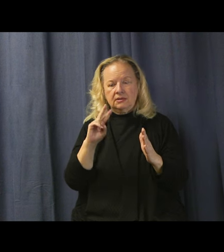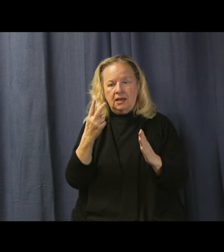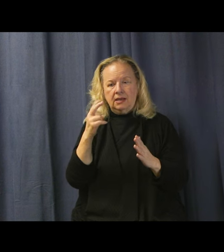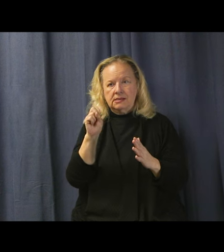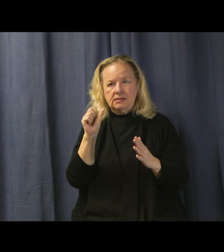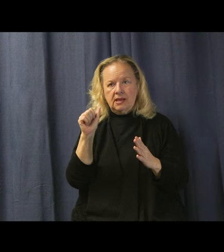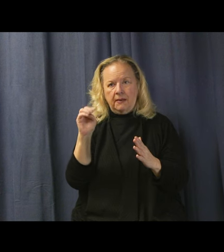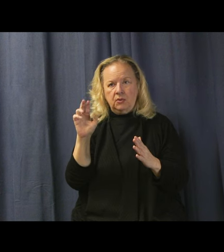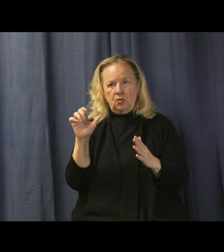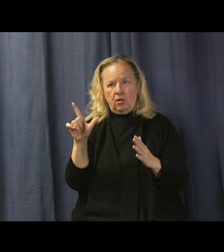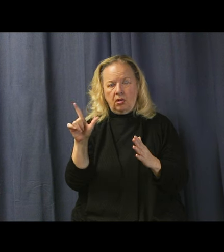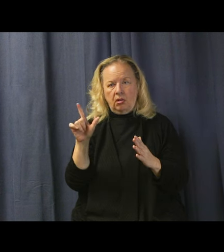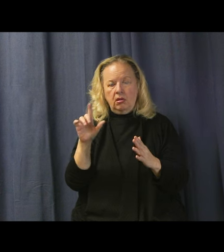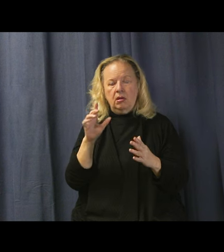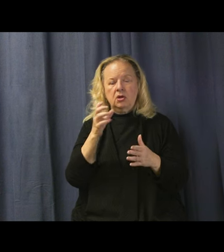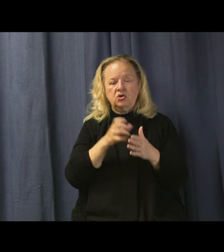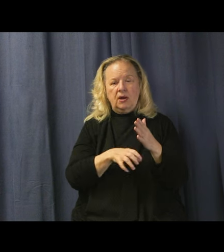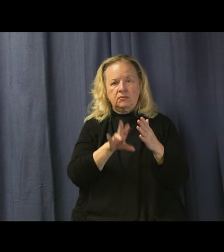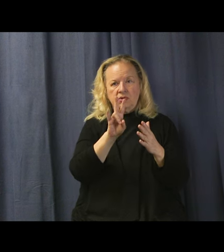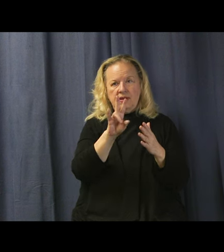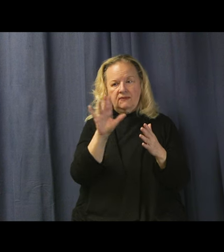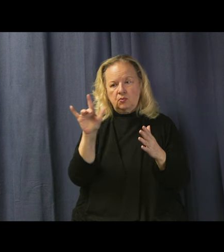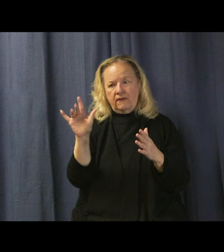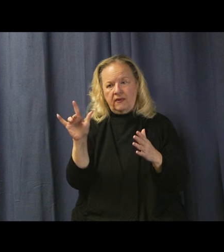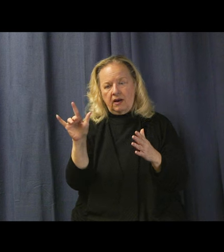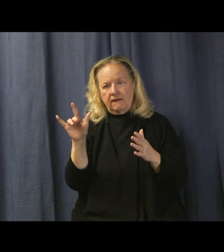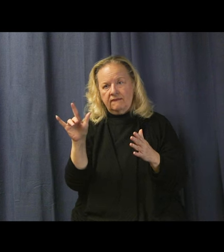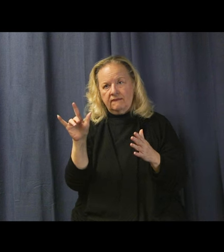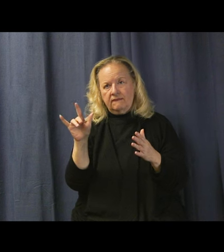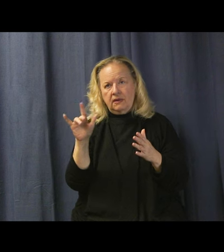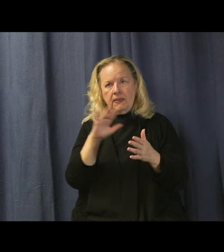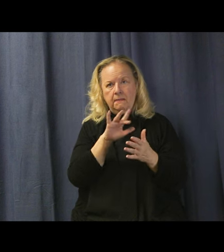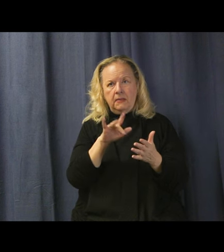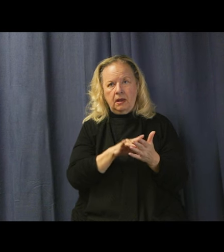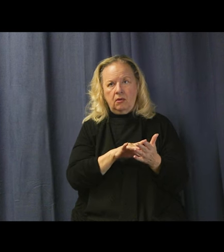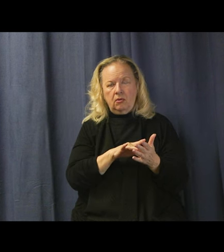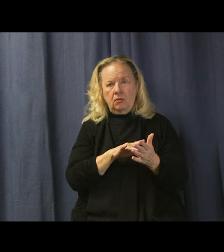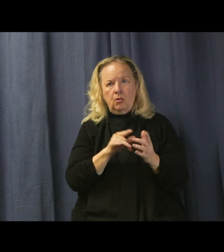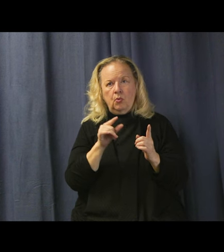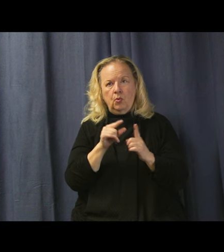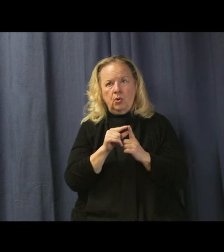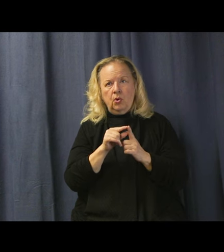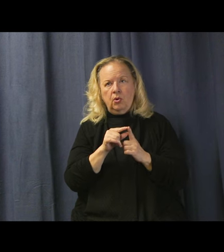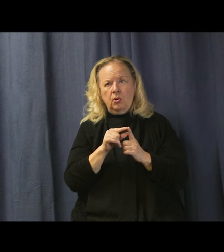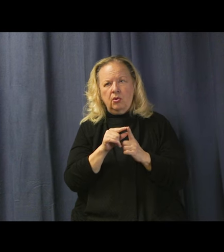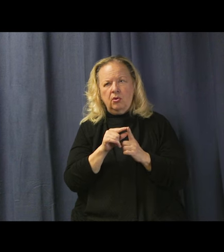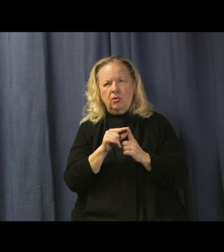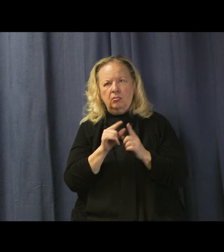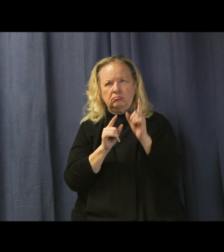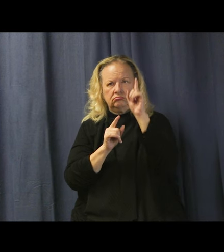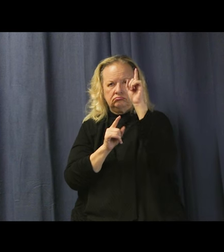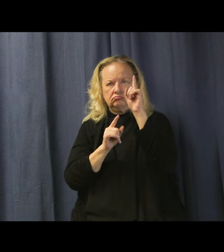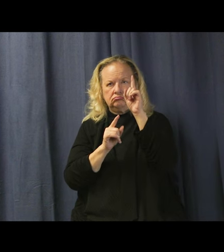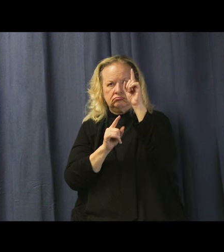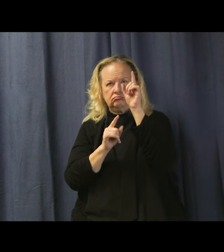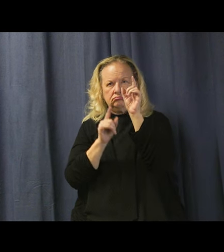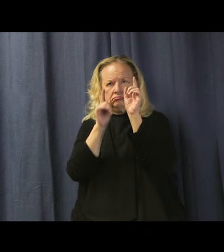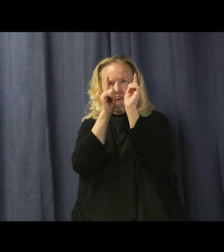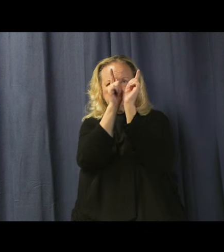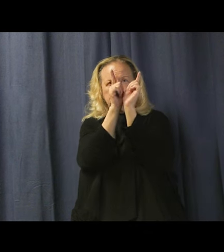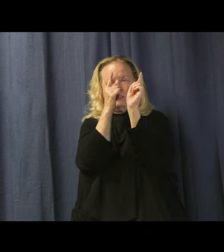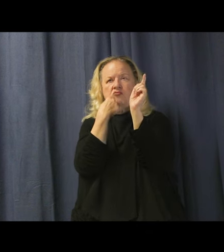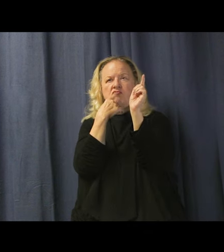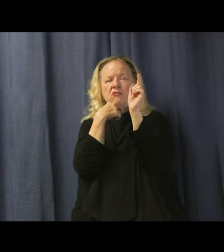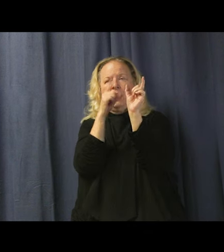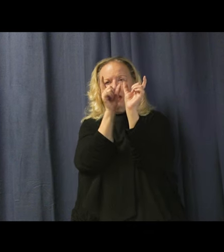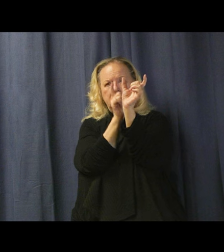Samuel chapter 7, verse 25. And in the middle is the word Aish, as we saw in